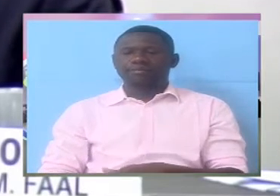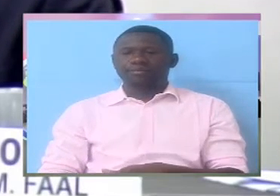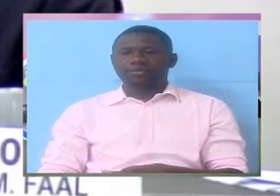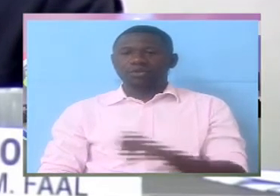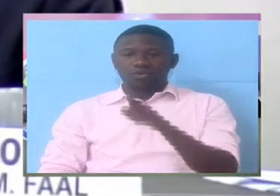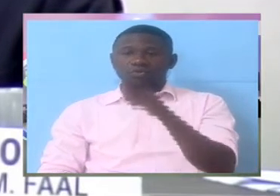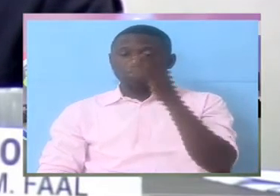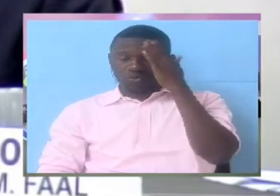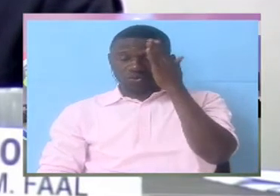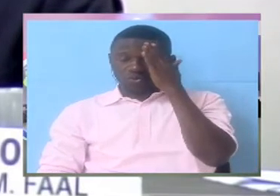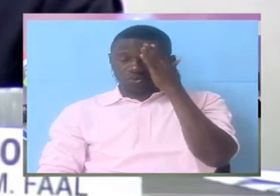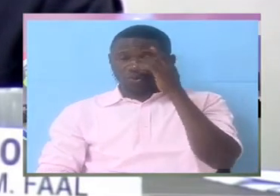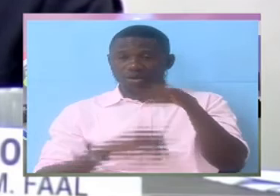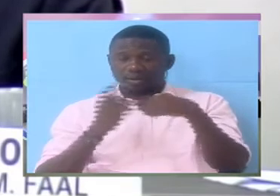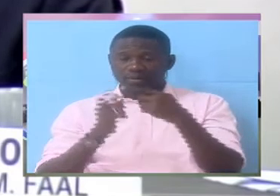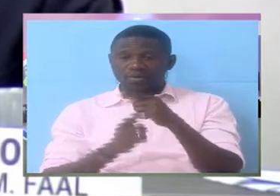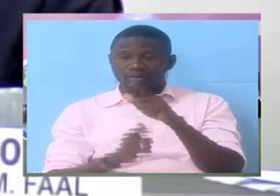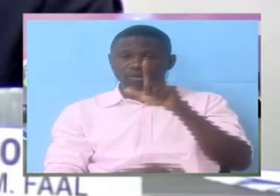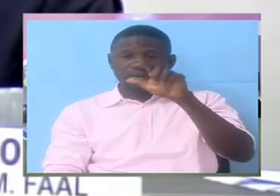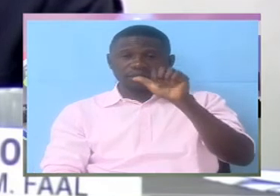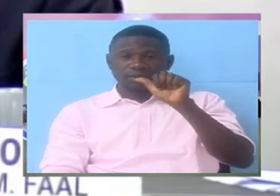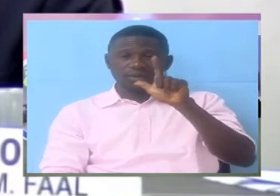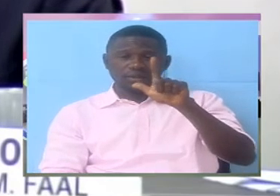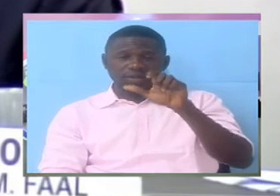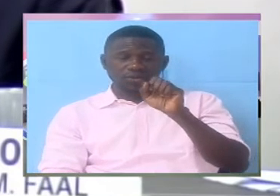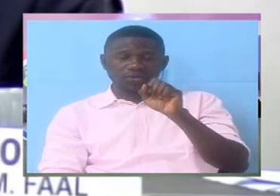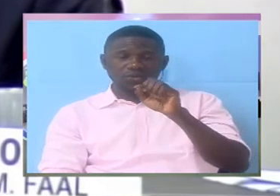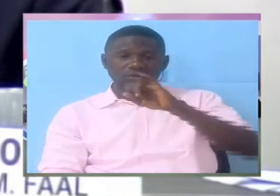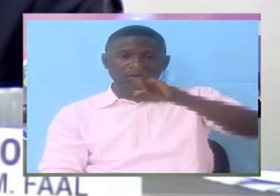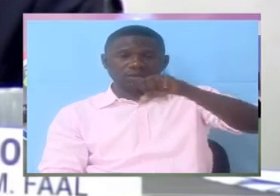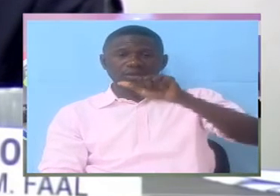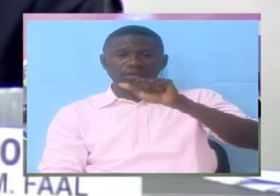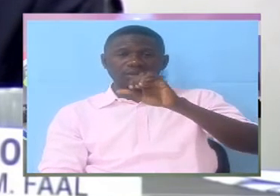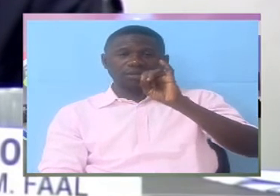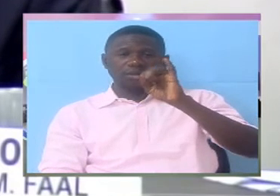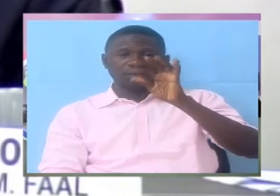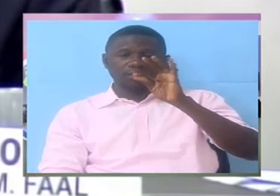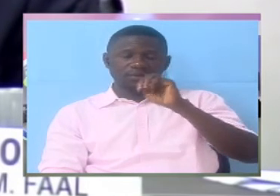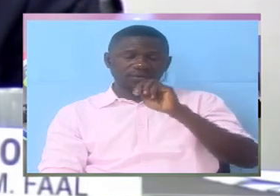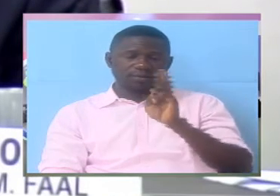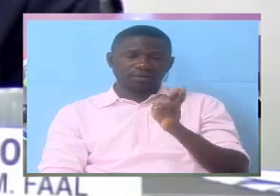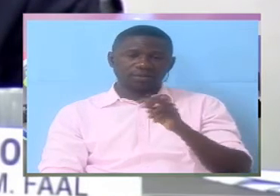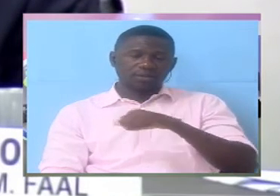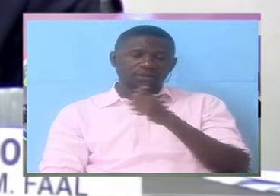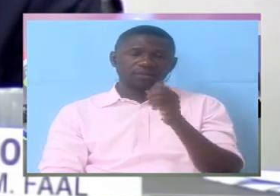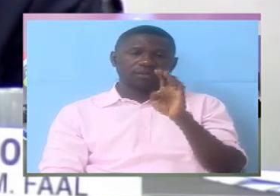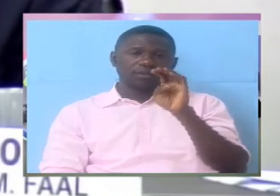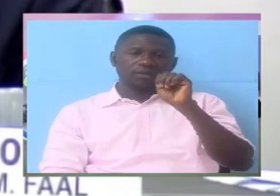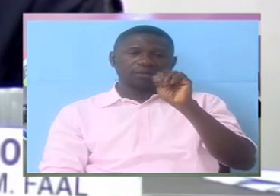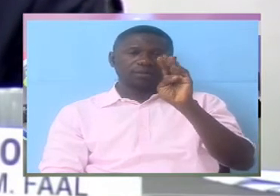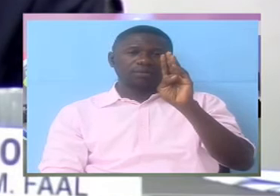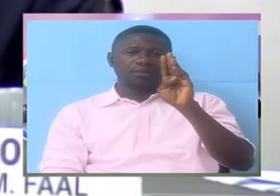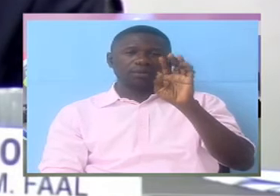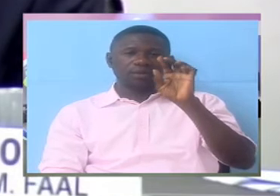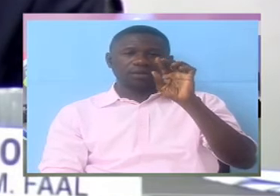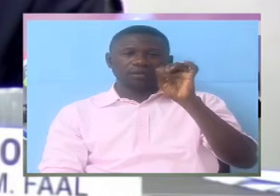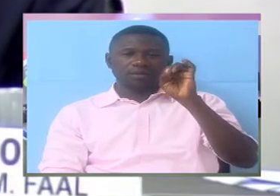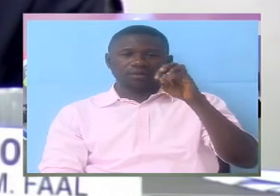You know about the Lalo Jaite and Ibrahima Barrow case. Lalo Jaite and Ibrahima